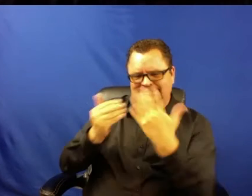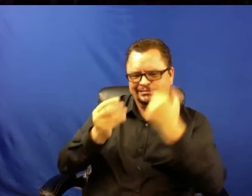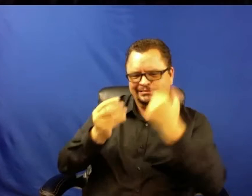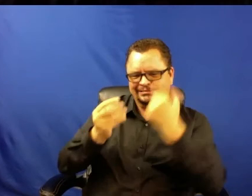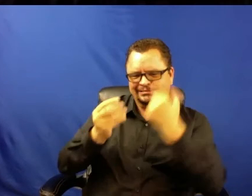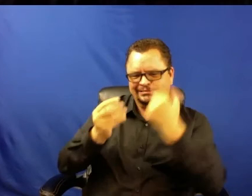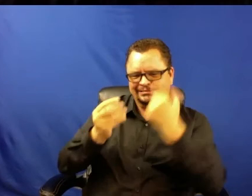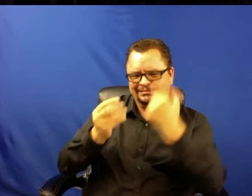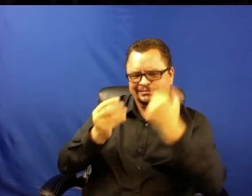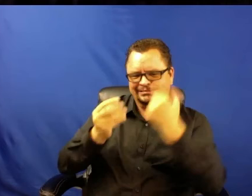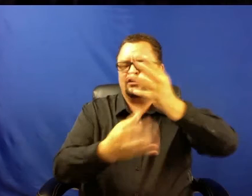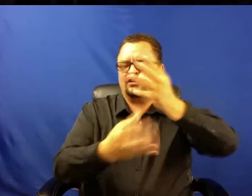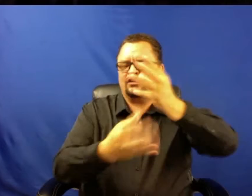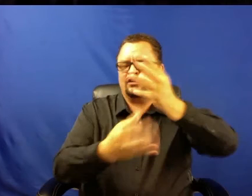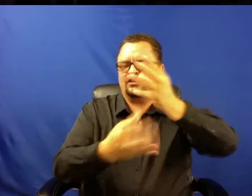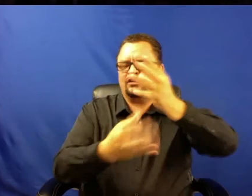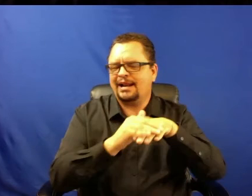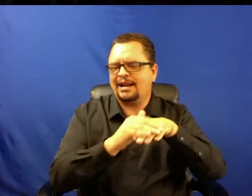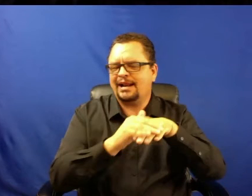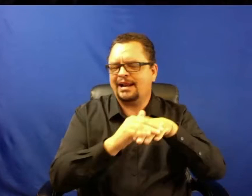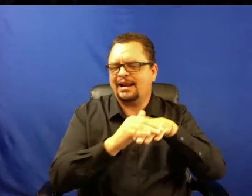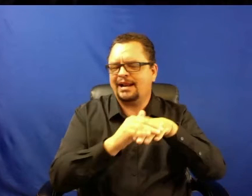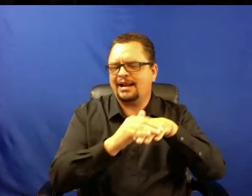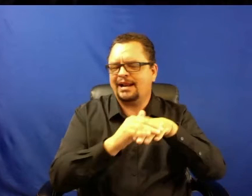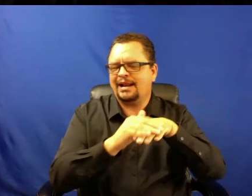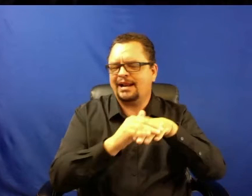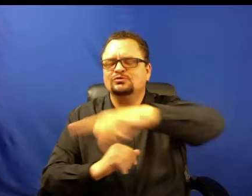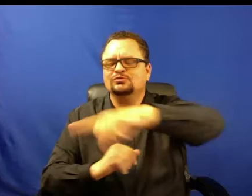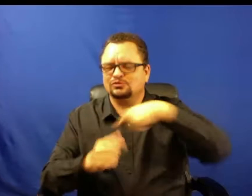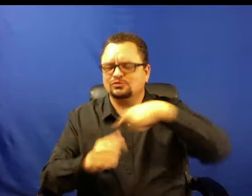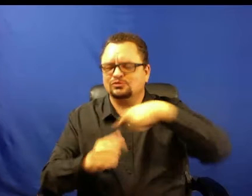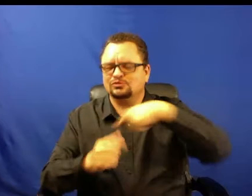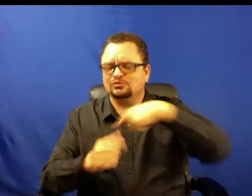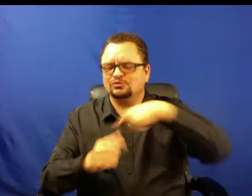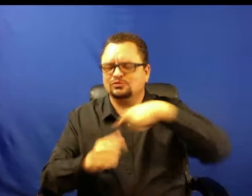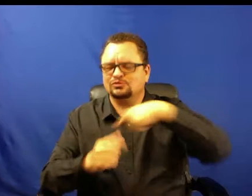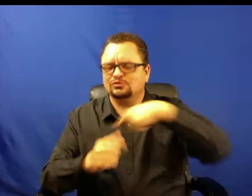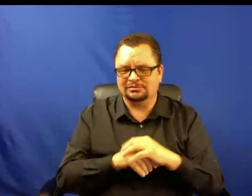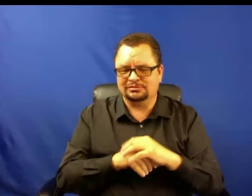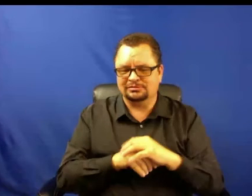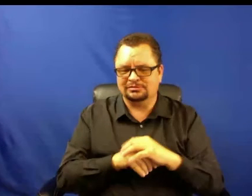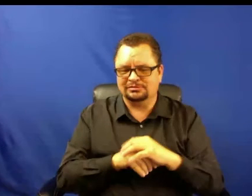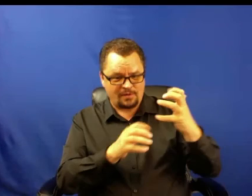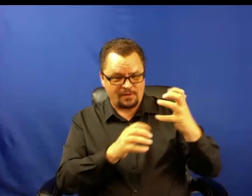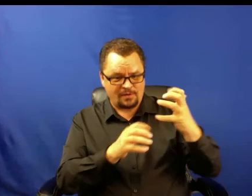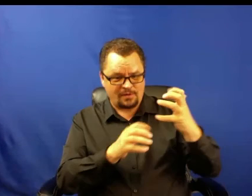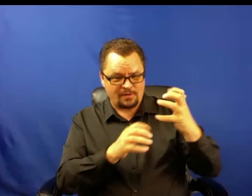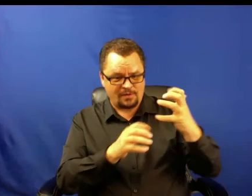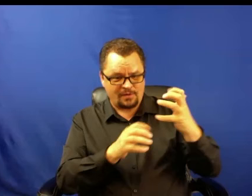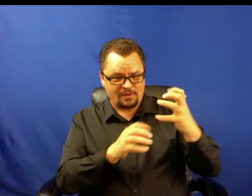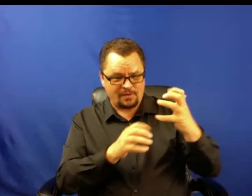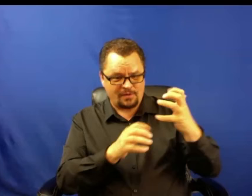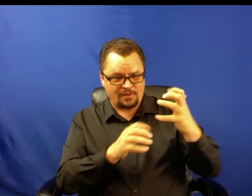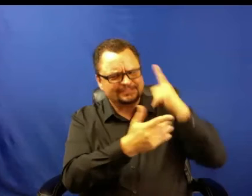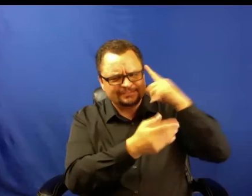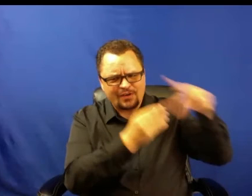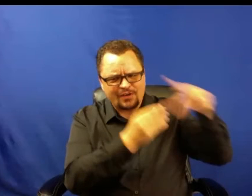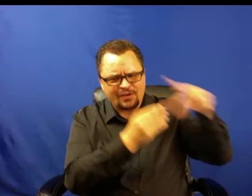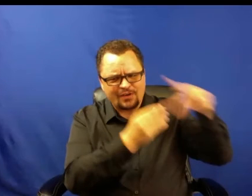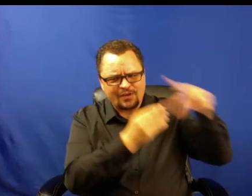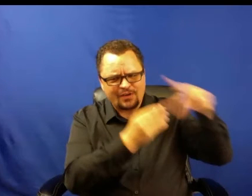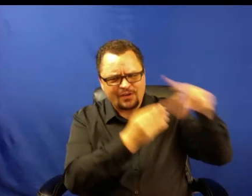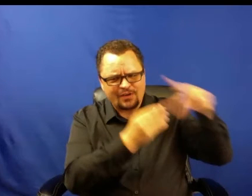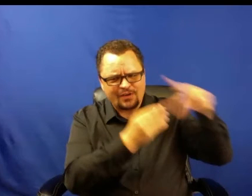thank you, Fadi, Johnson. for remembering that. Yes, welcome. As Stephen Goodwin would say, it's enough to make those of us with a